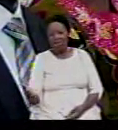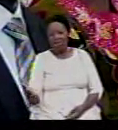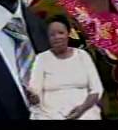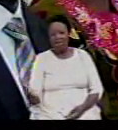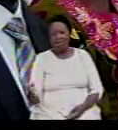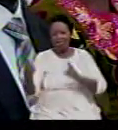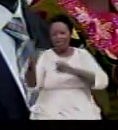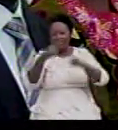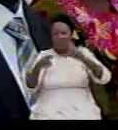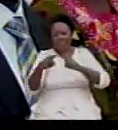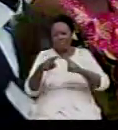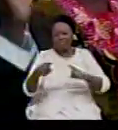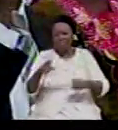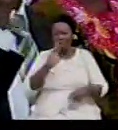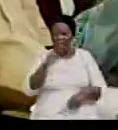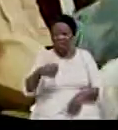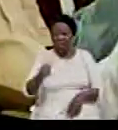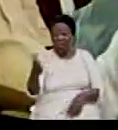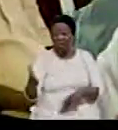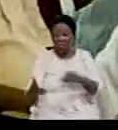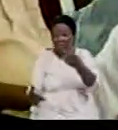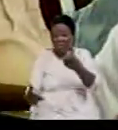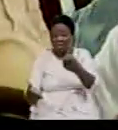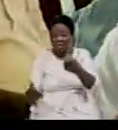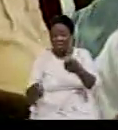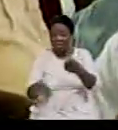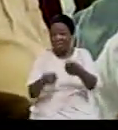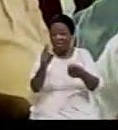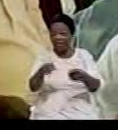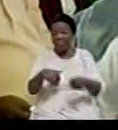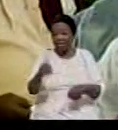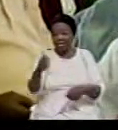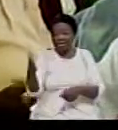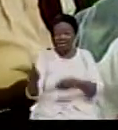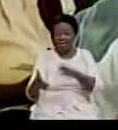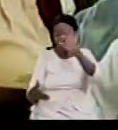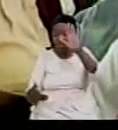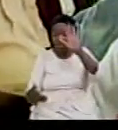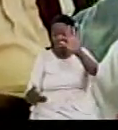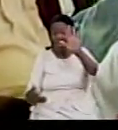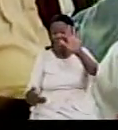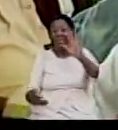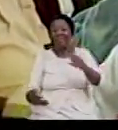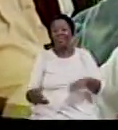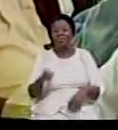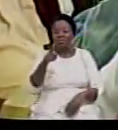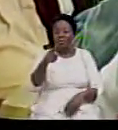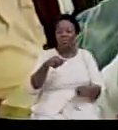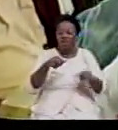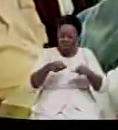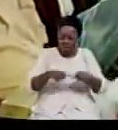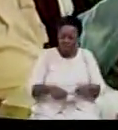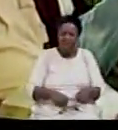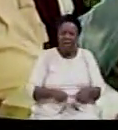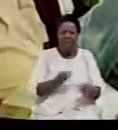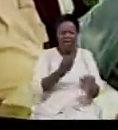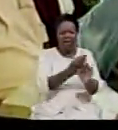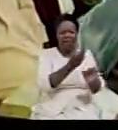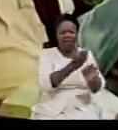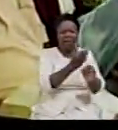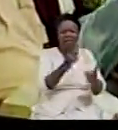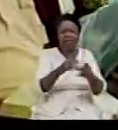Anybody still there? I said, anybody still there? You remain faithful to the end